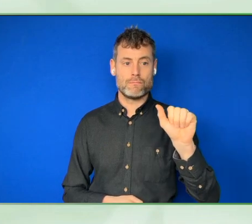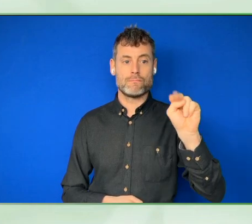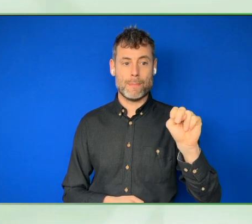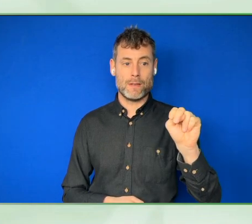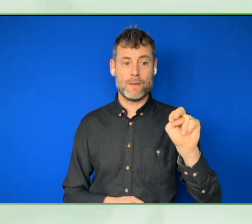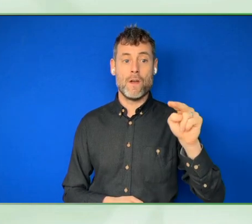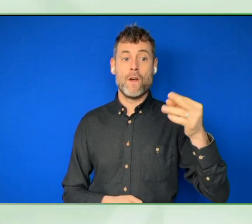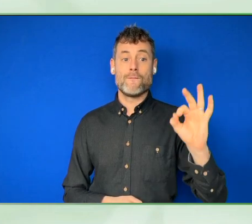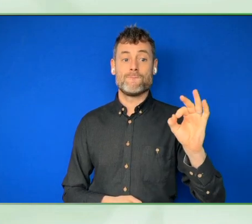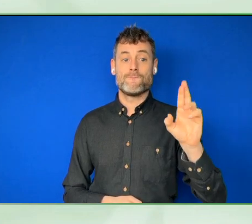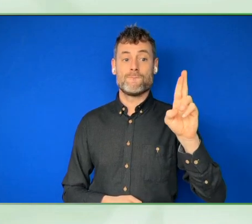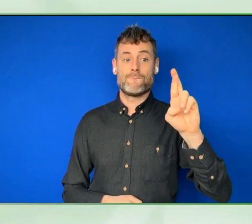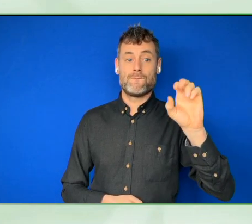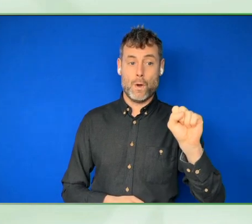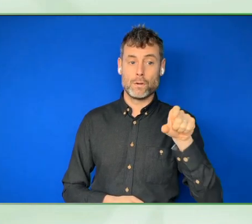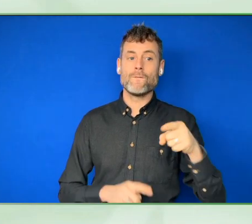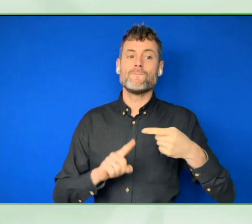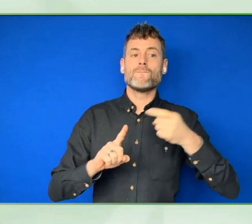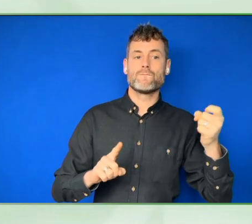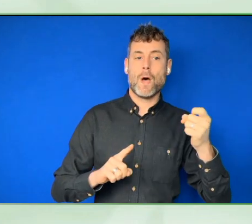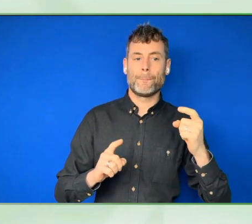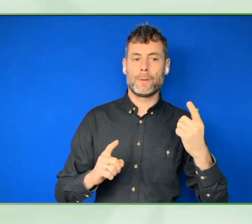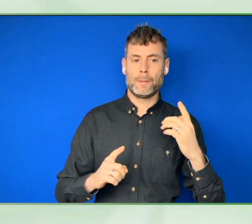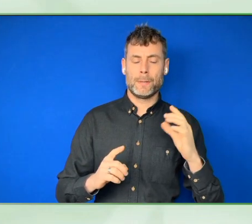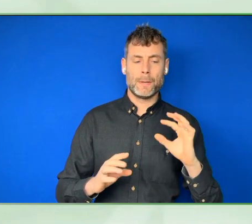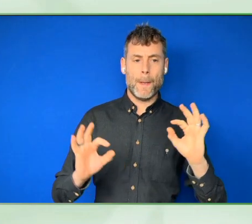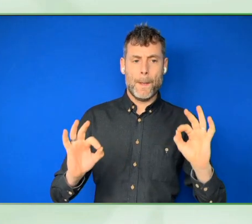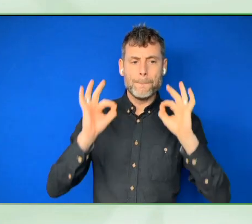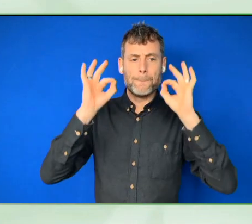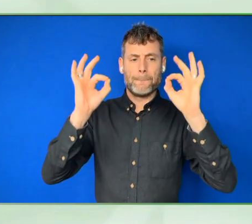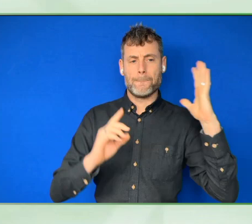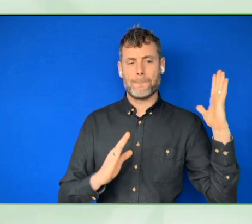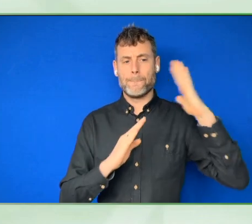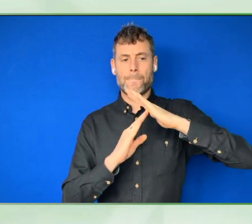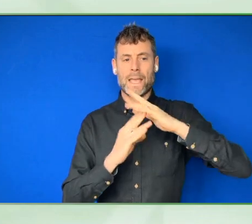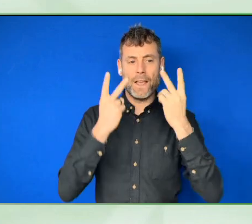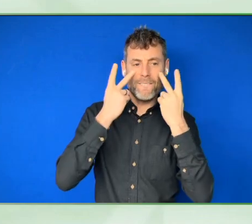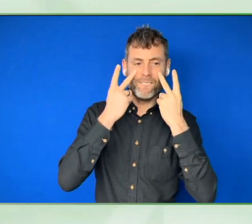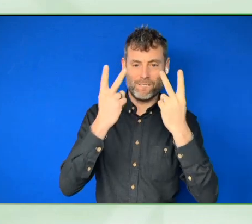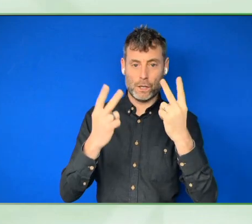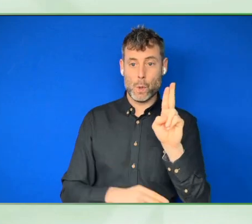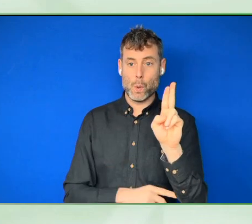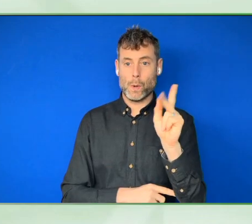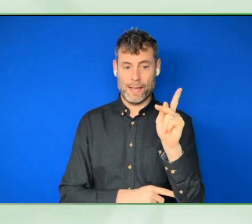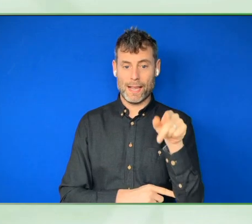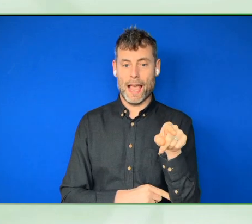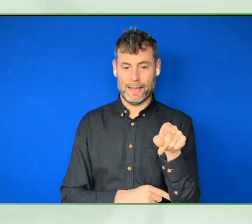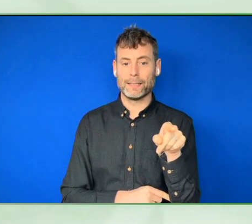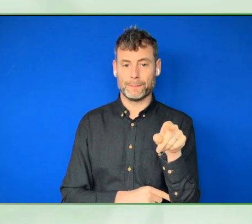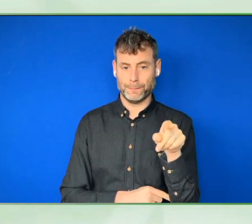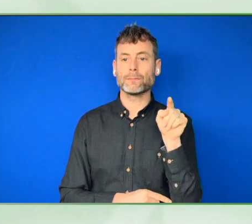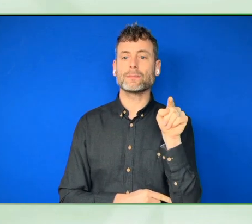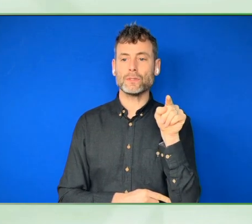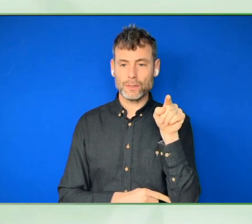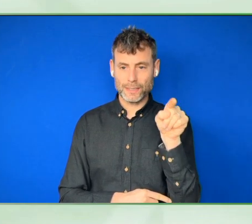Vision, based in the UK. And Peak Vision is a not-for-profit social enterprise that is dedicated